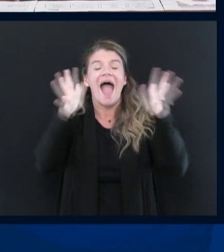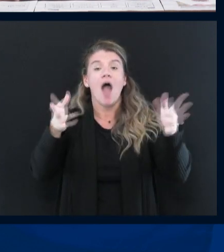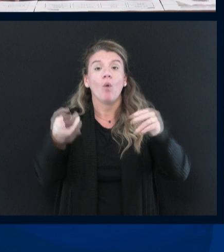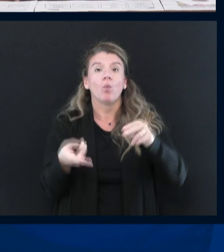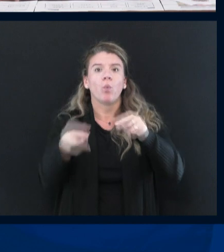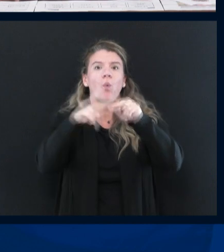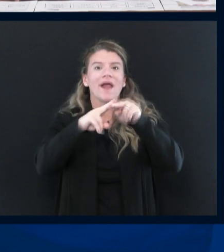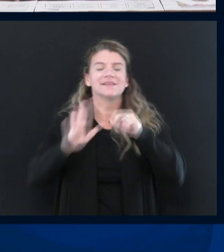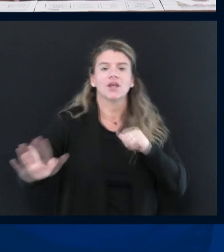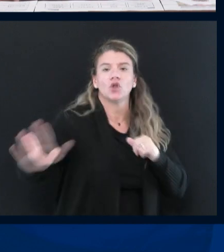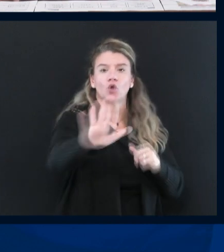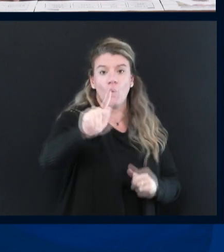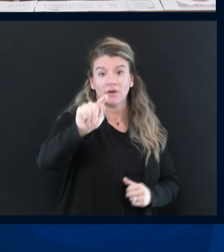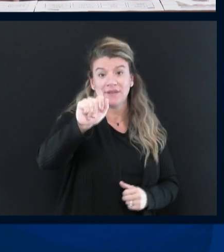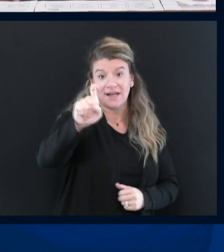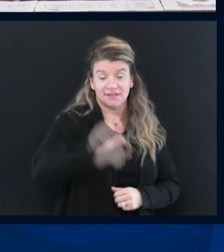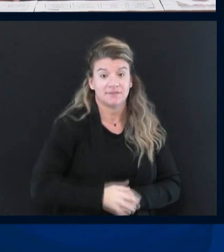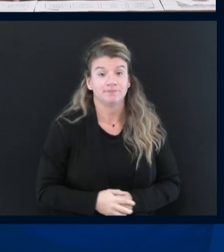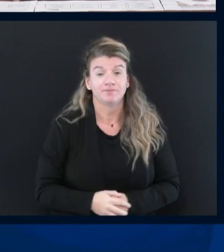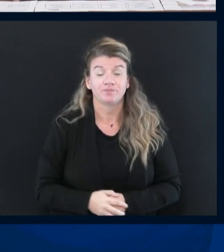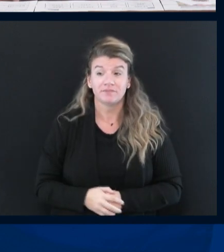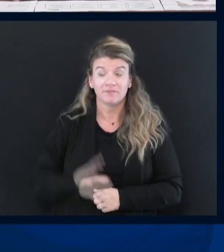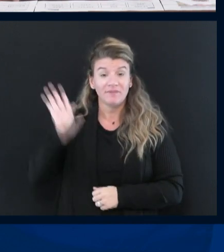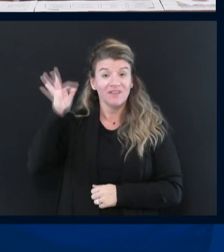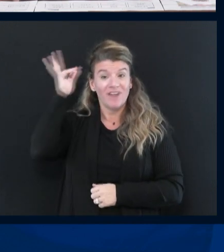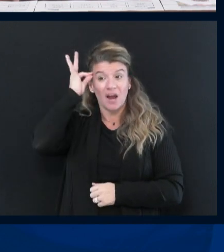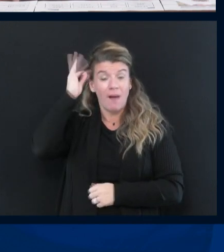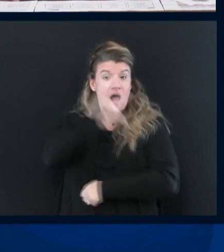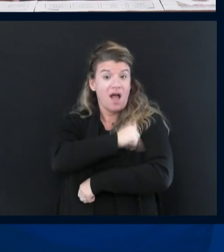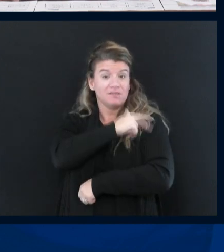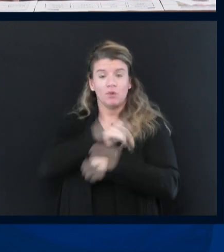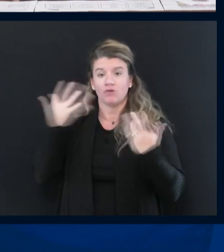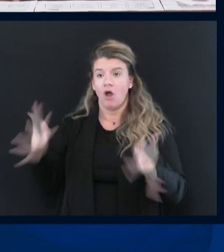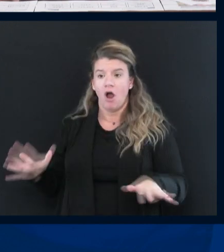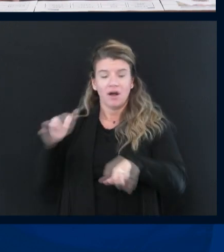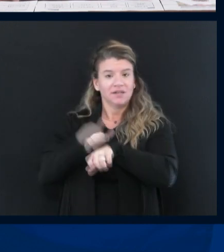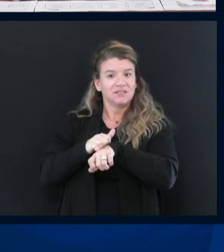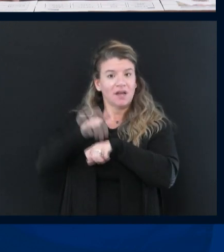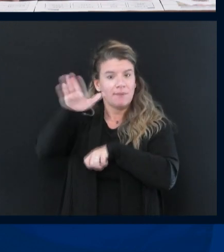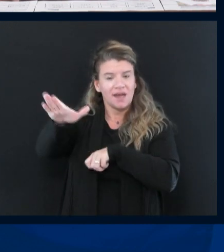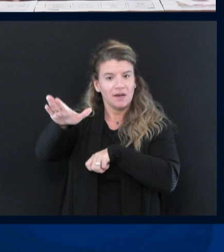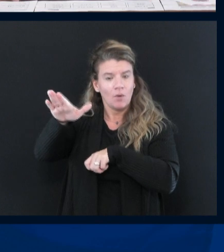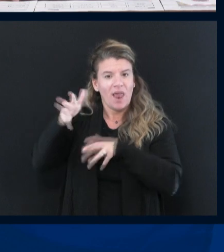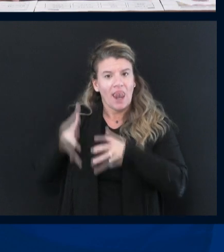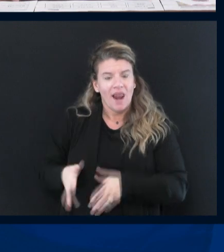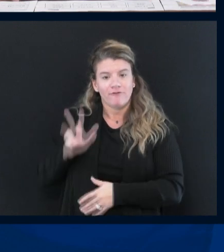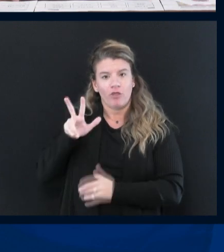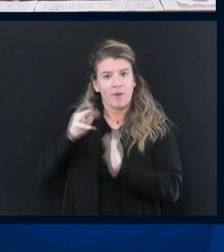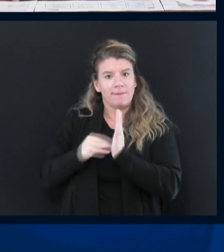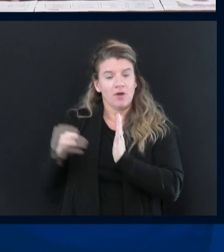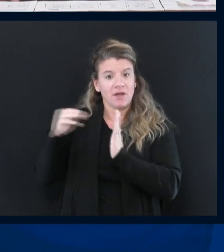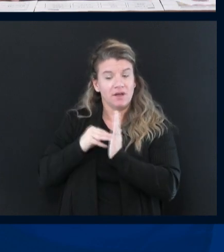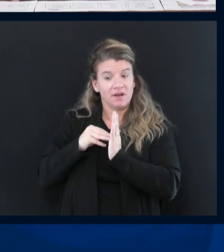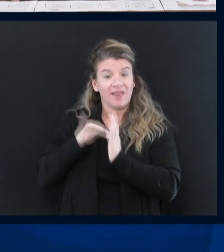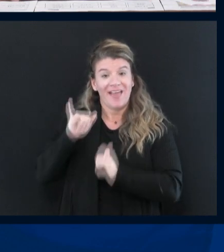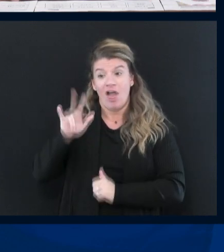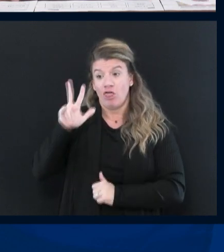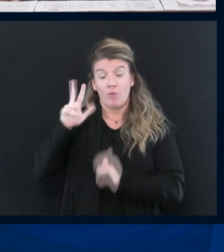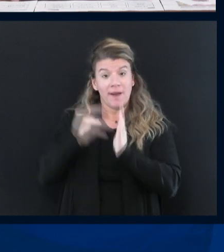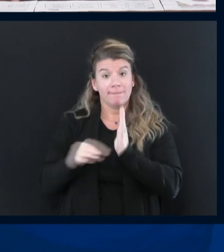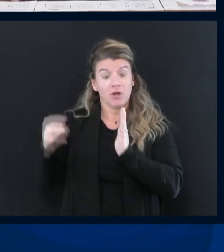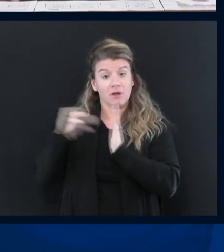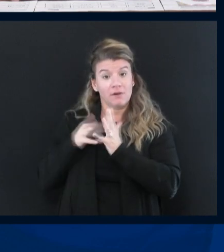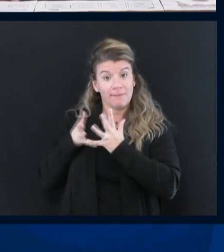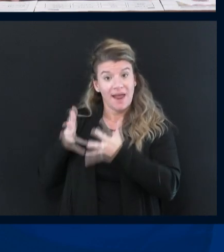nickel. Fairmont Hospital's monies are out with the exception of $3 million, and that $3 million, the remaining $3 million